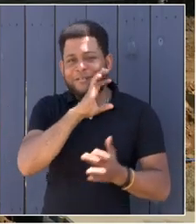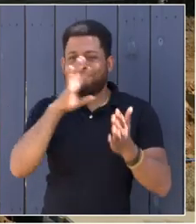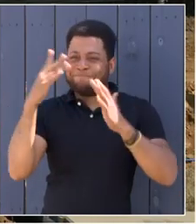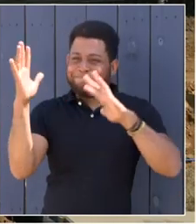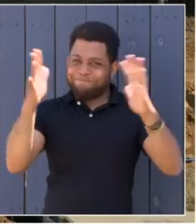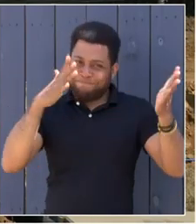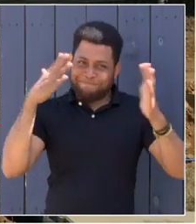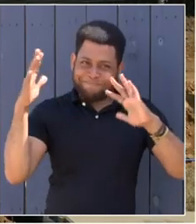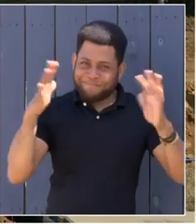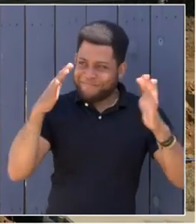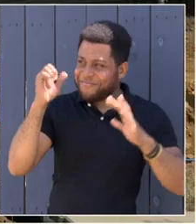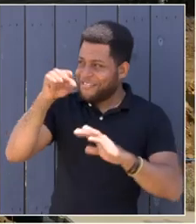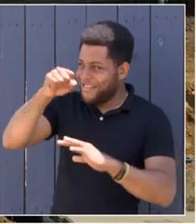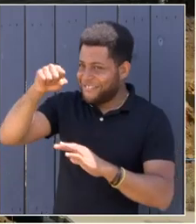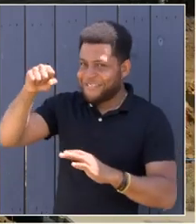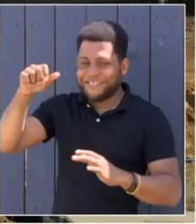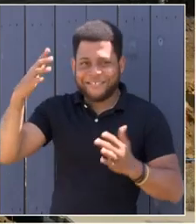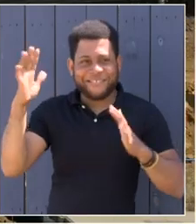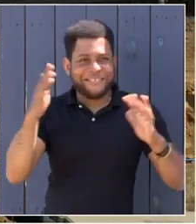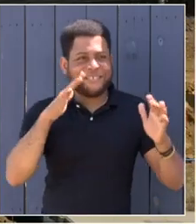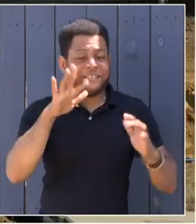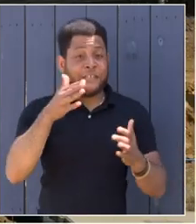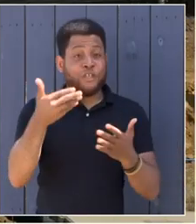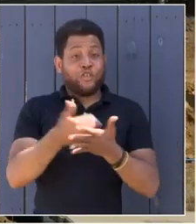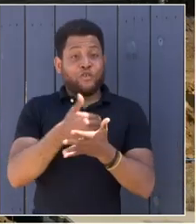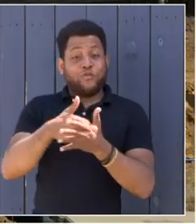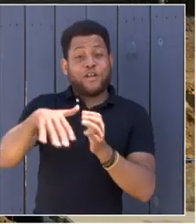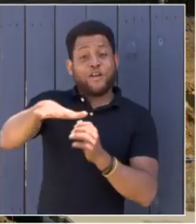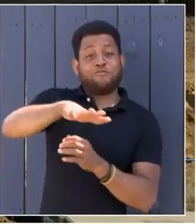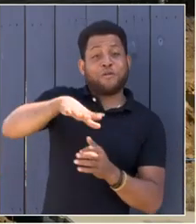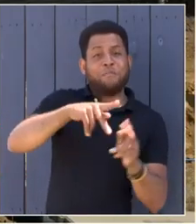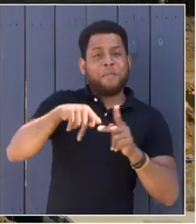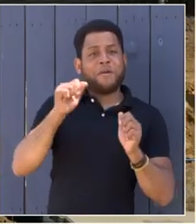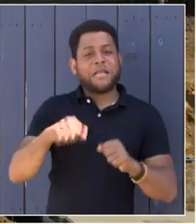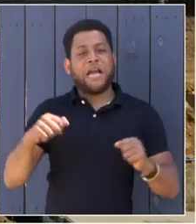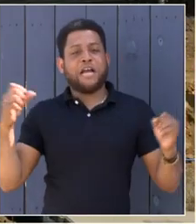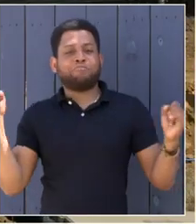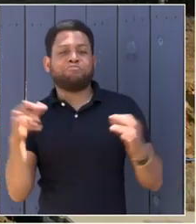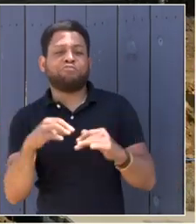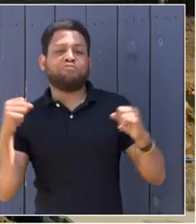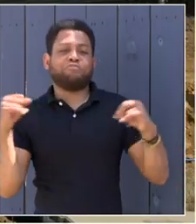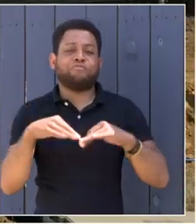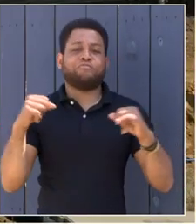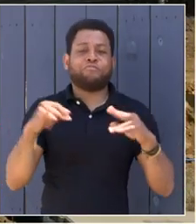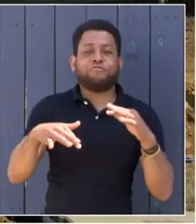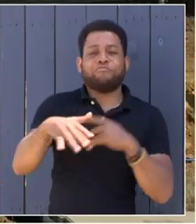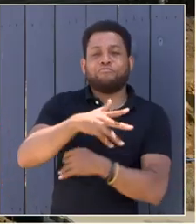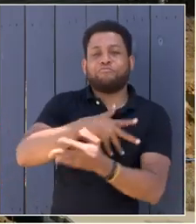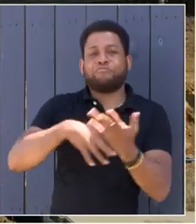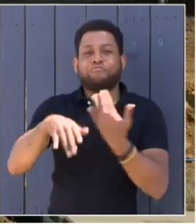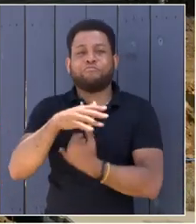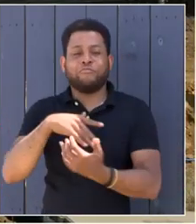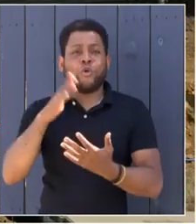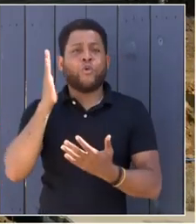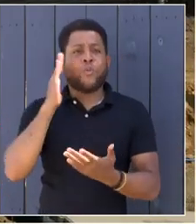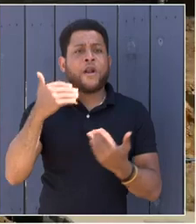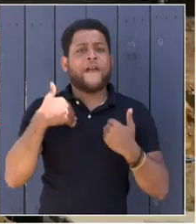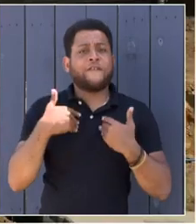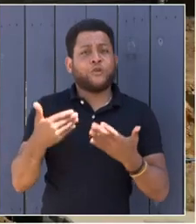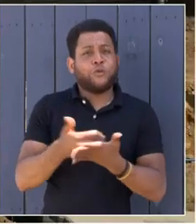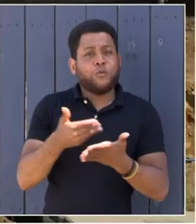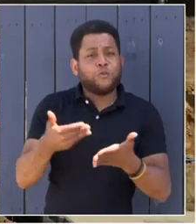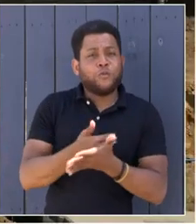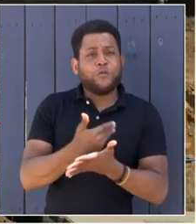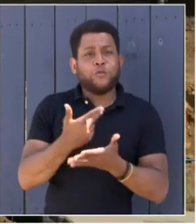plaza where people can gather and socialize. I understand that we're going to have a new iteration of